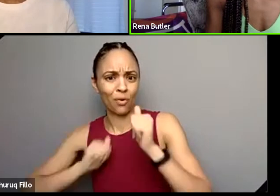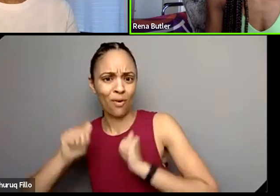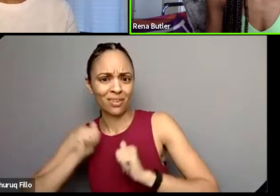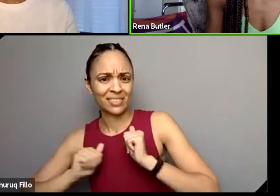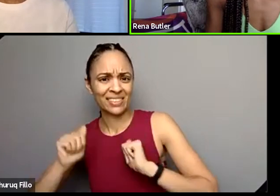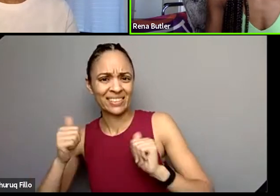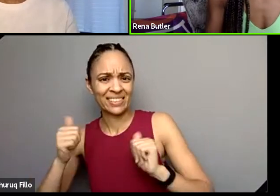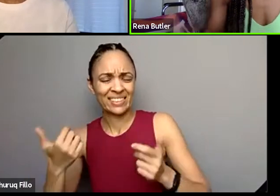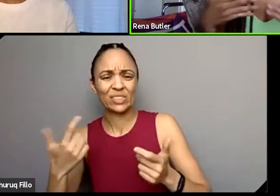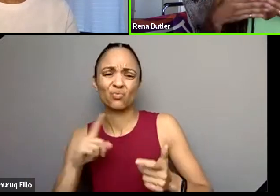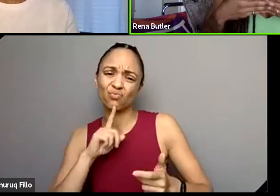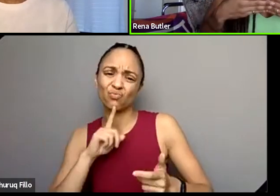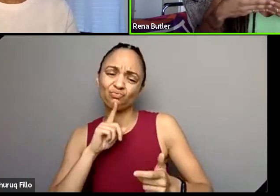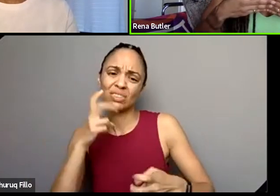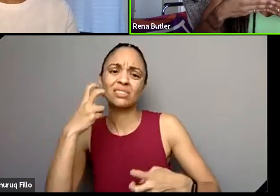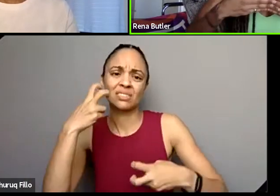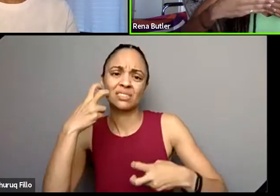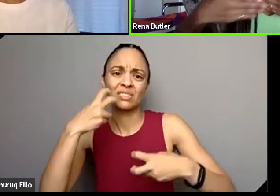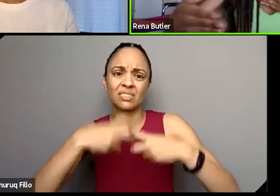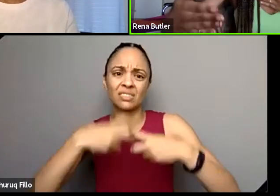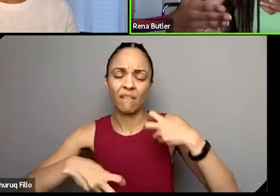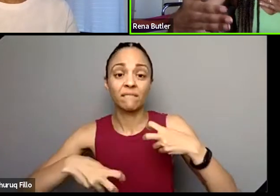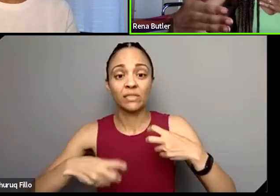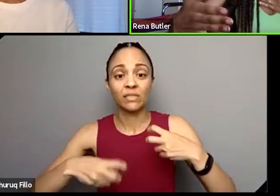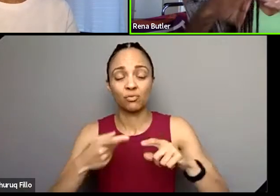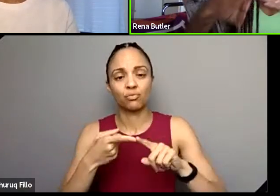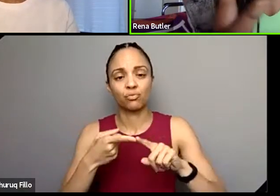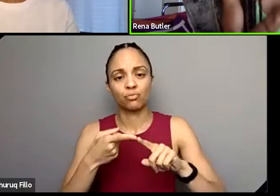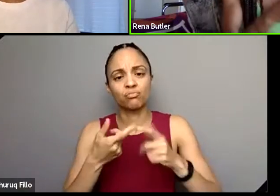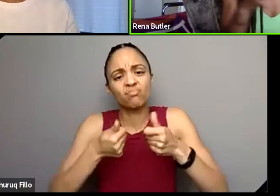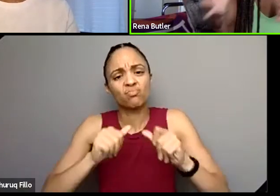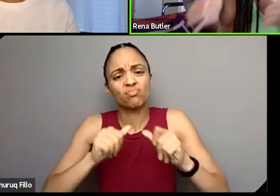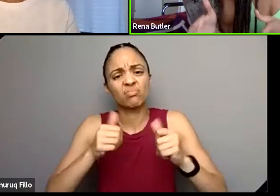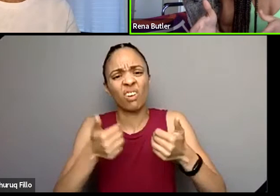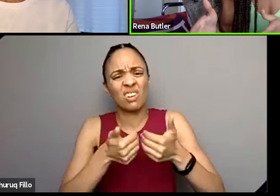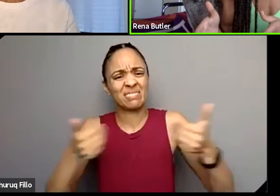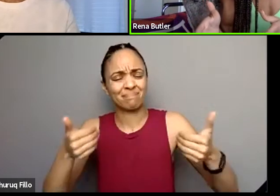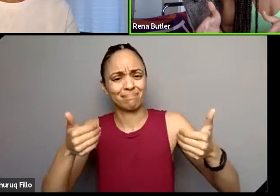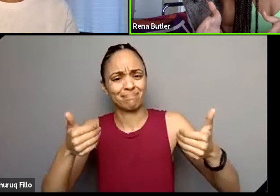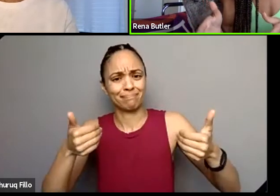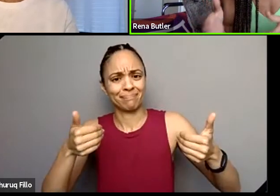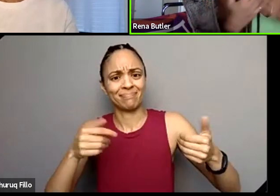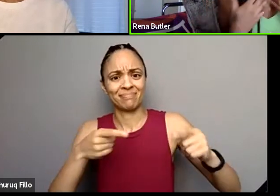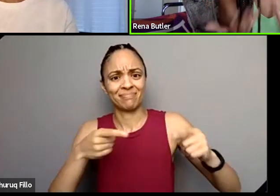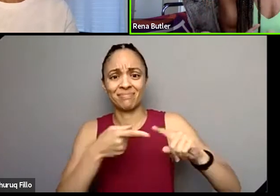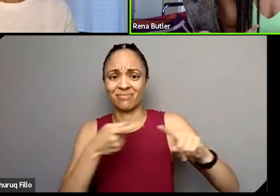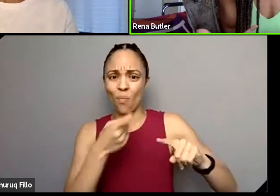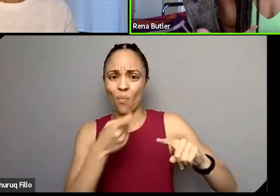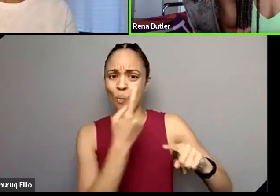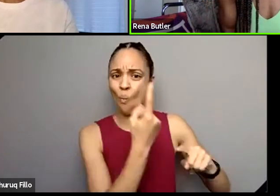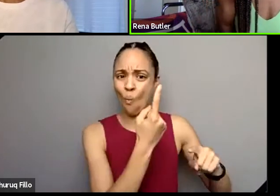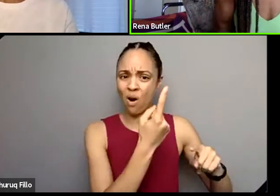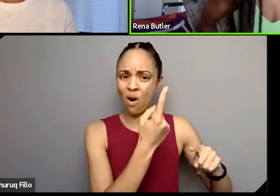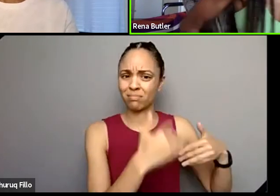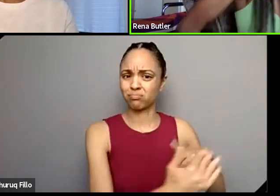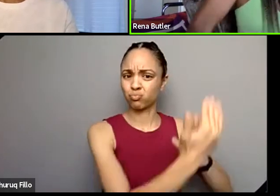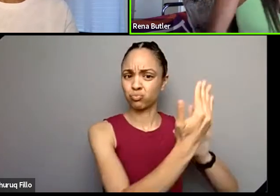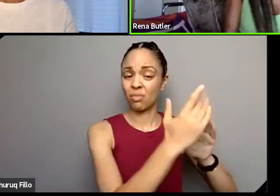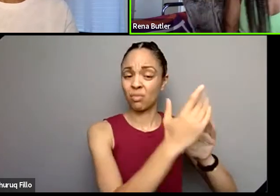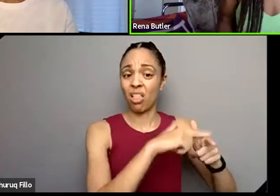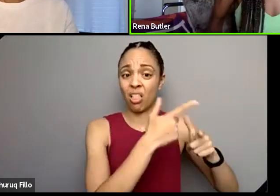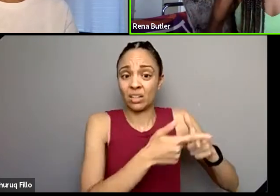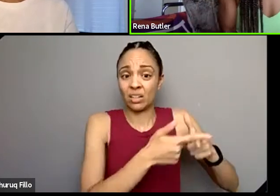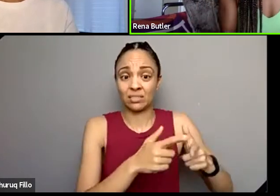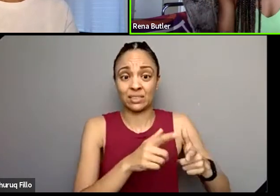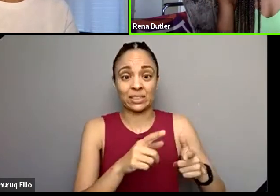so difficult to separate yourself from 1 hour to the next of how would I do it? I'm so